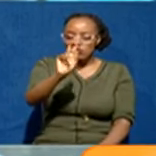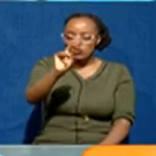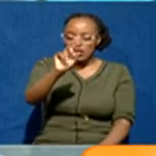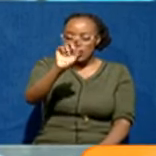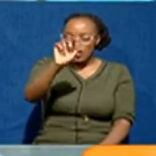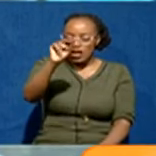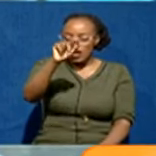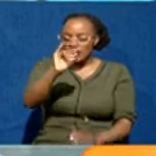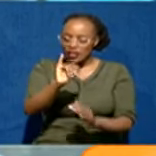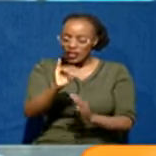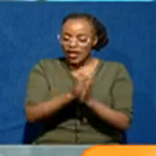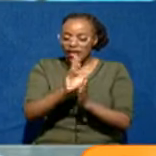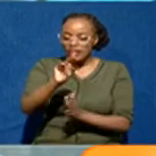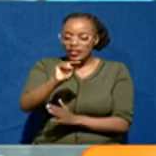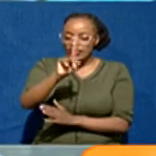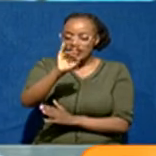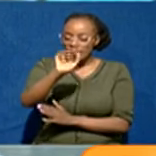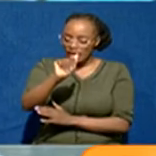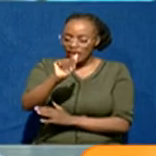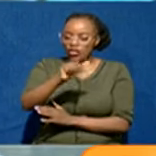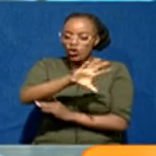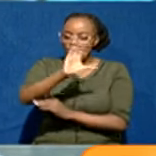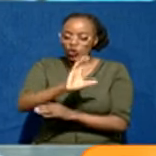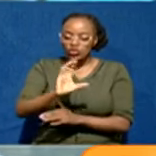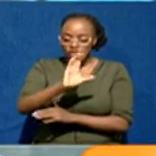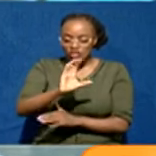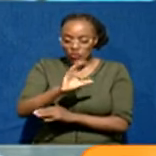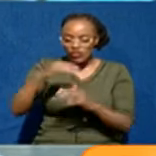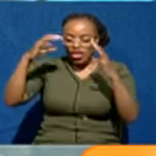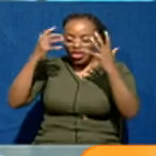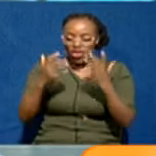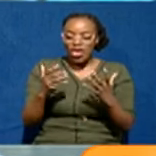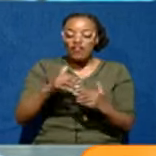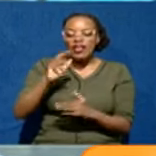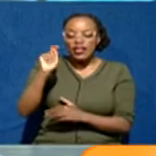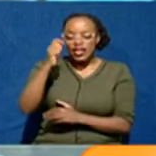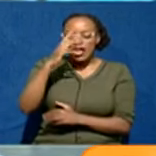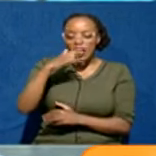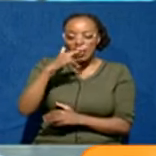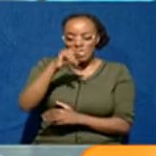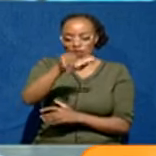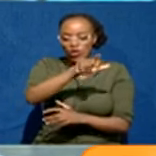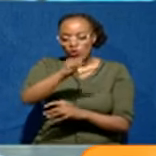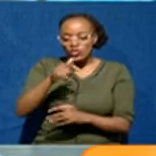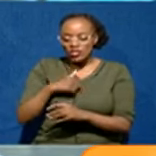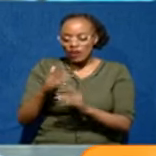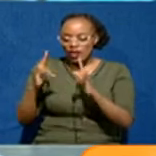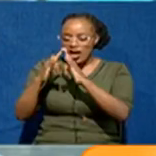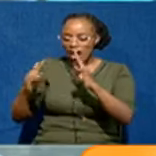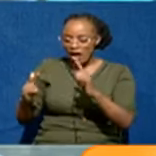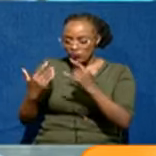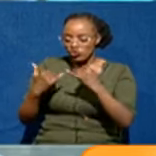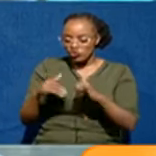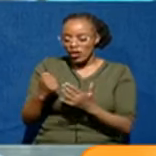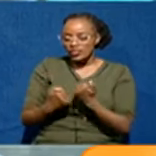Ndia constituencies following days of heavy rains. The Kenya Red Cross Society has set up camp in the affected regions to support the